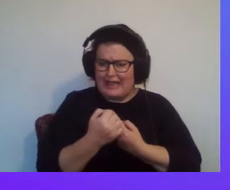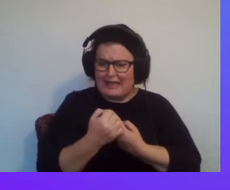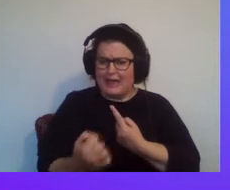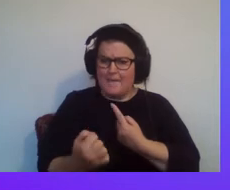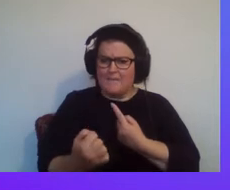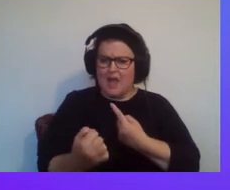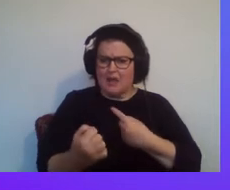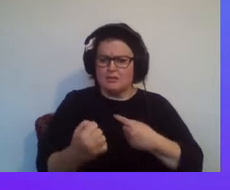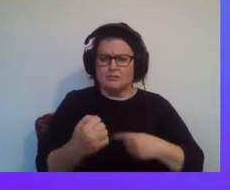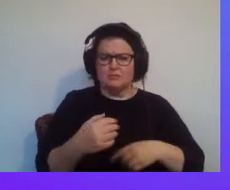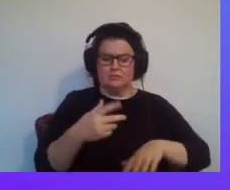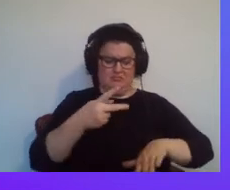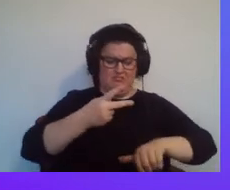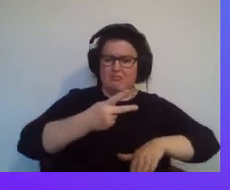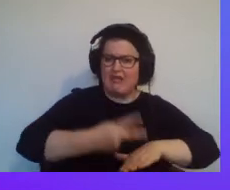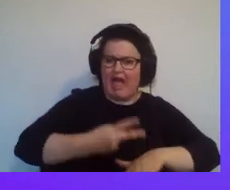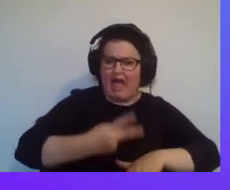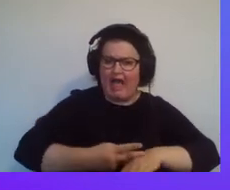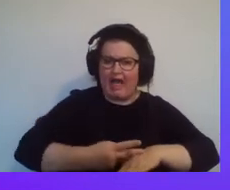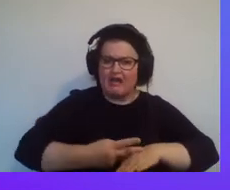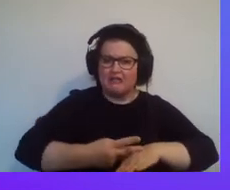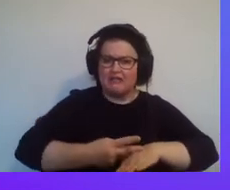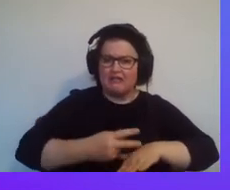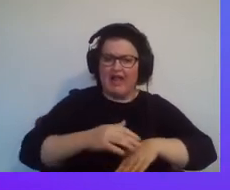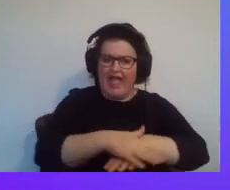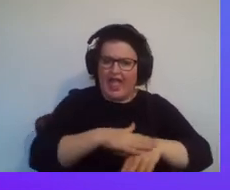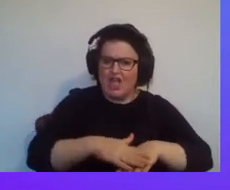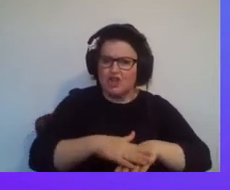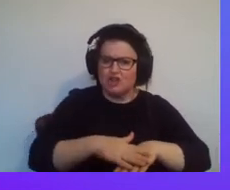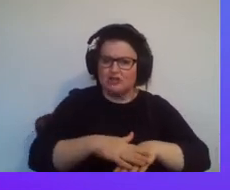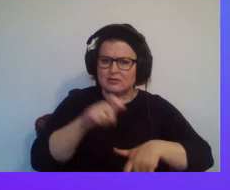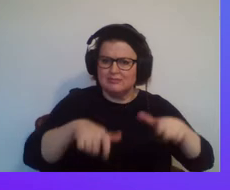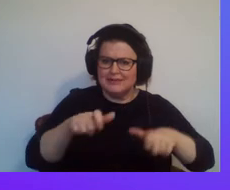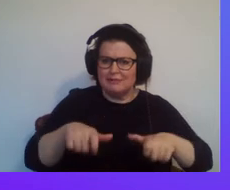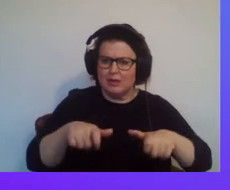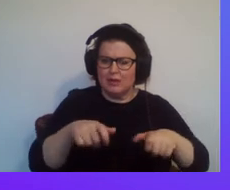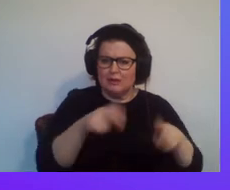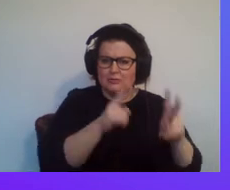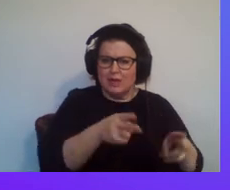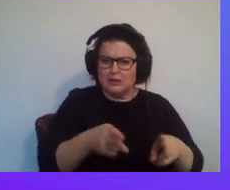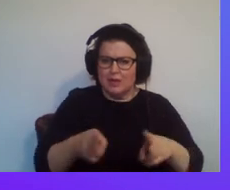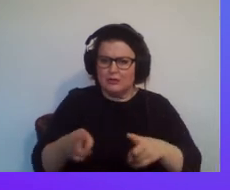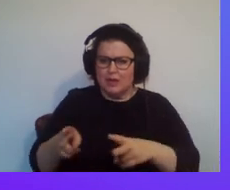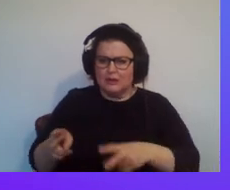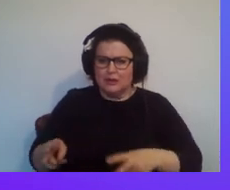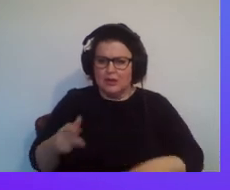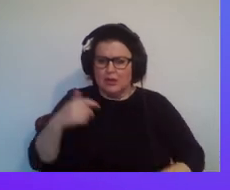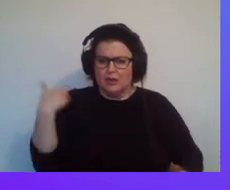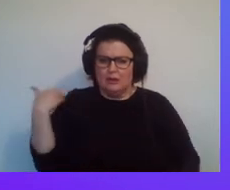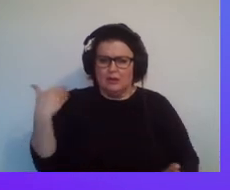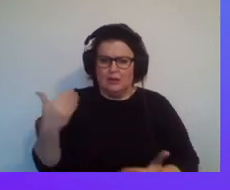and brown faces on our screens that had lost their lives to the disease, that our hearts